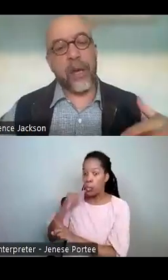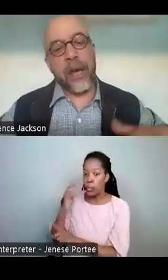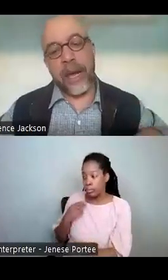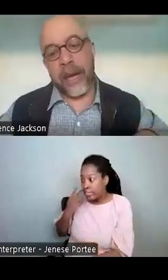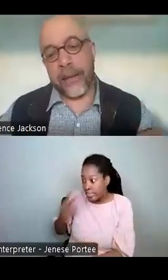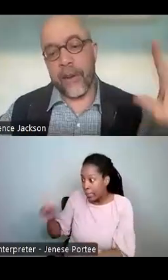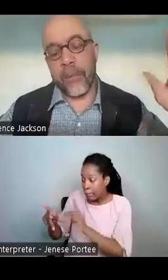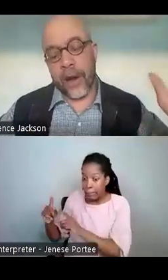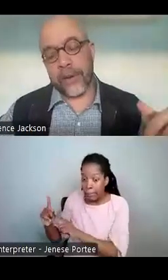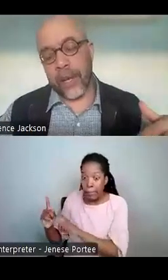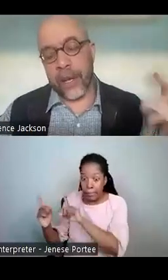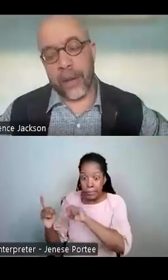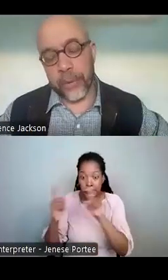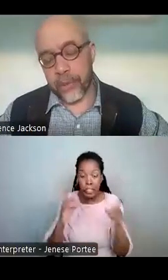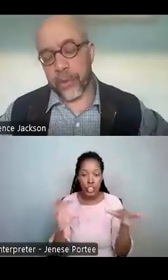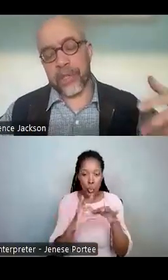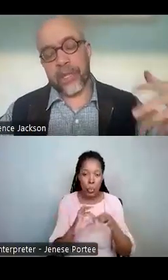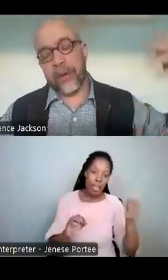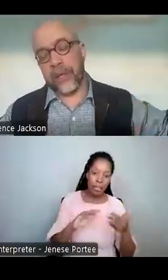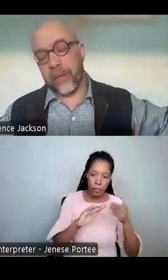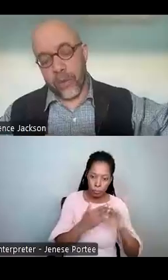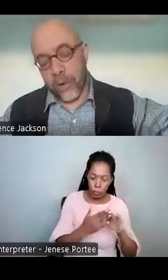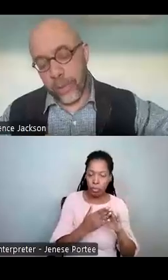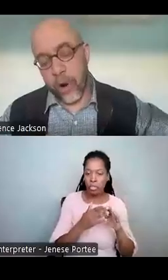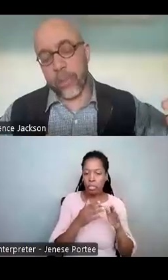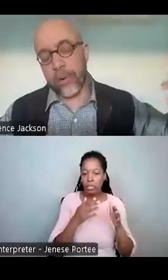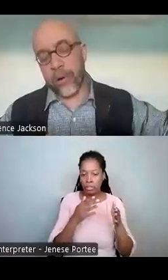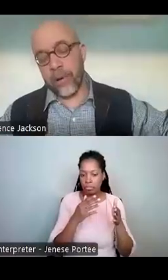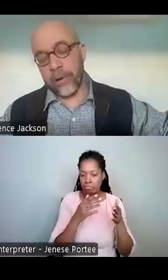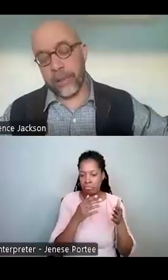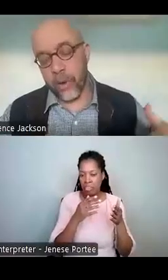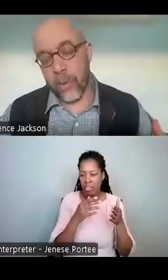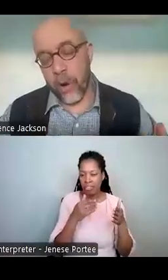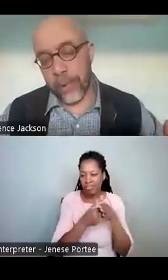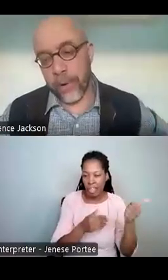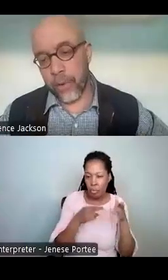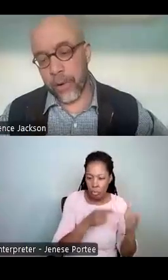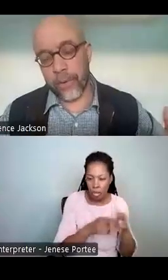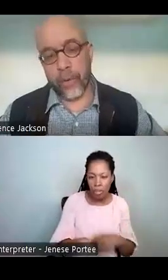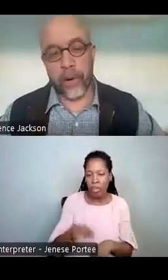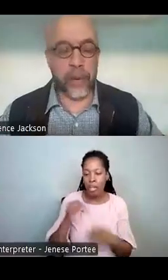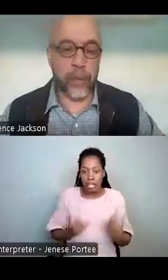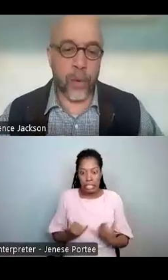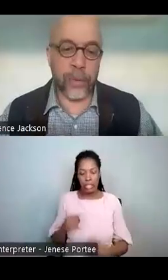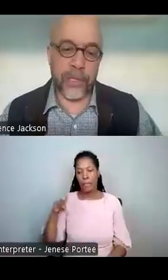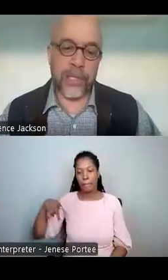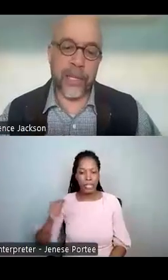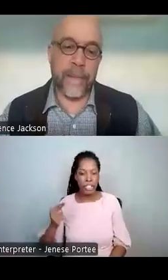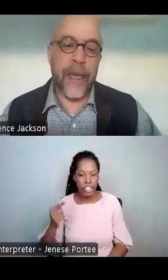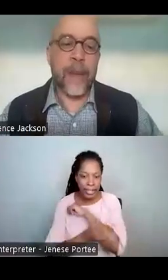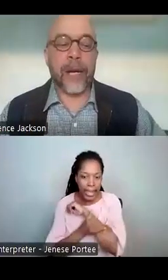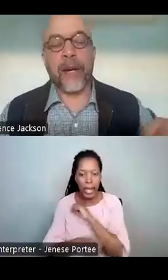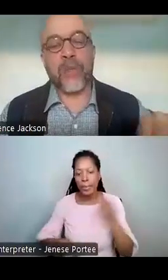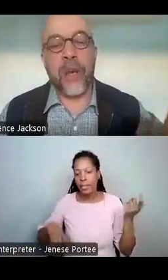River. And modern day Prince George's County or Upper Marlboro and Lower Marlboro were important places